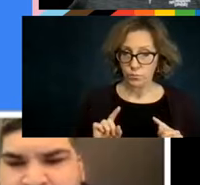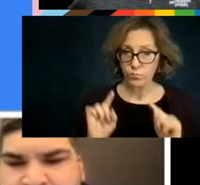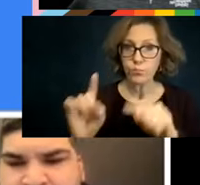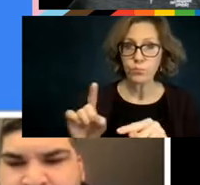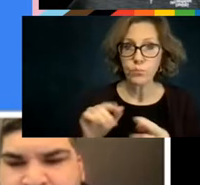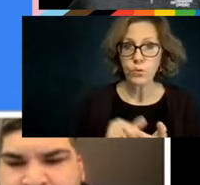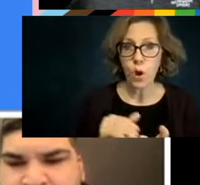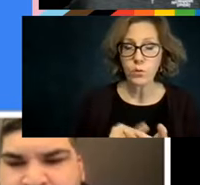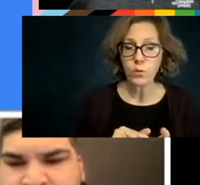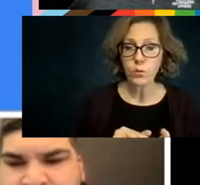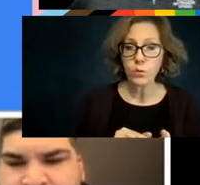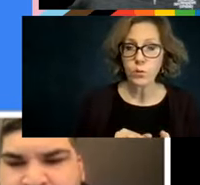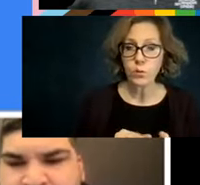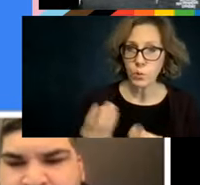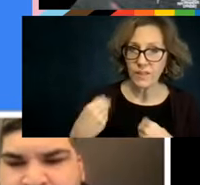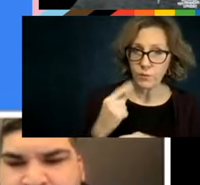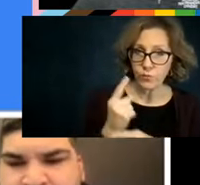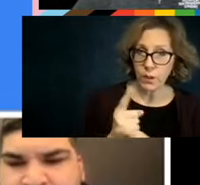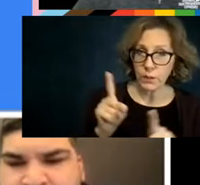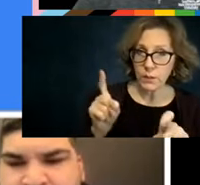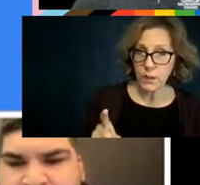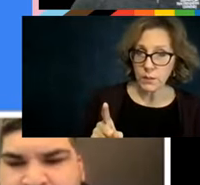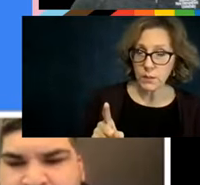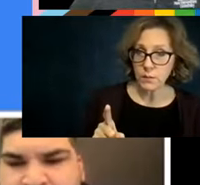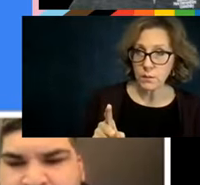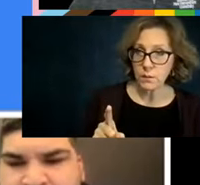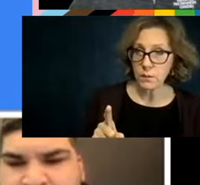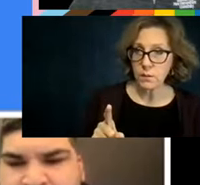giving me the right test result, or should I go